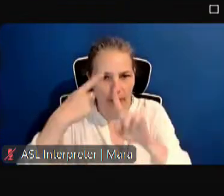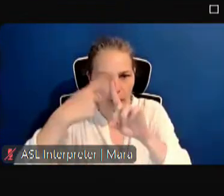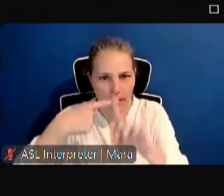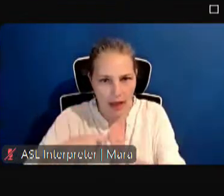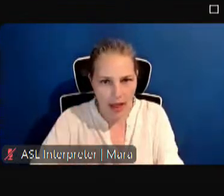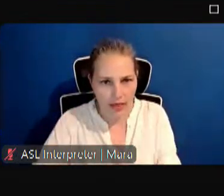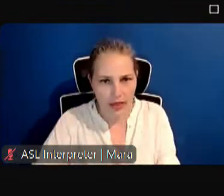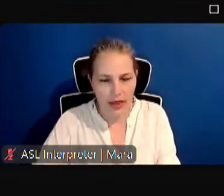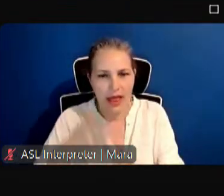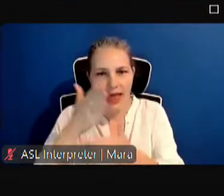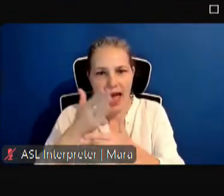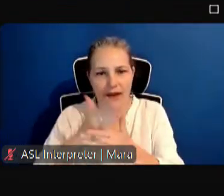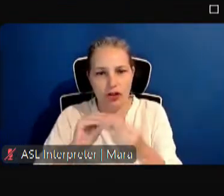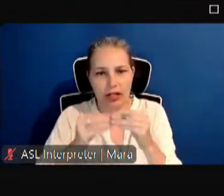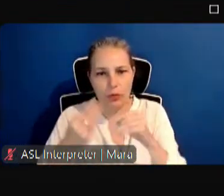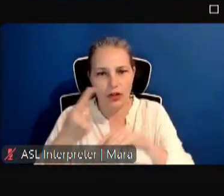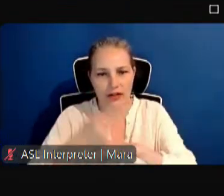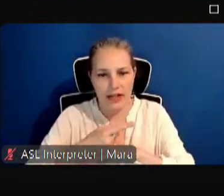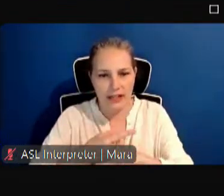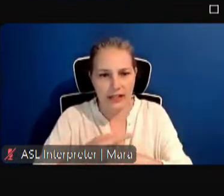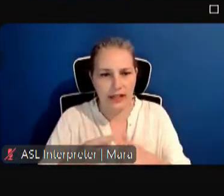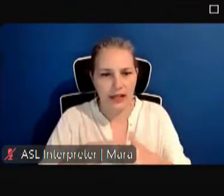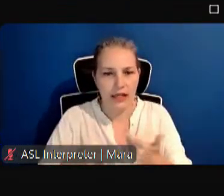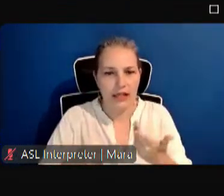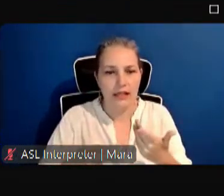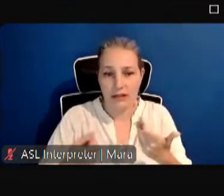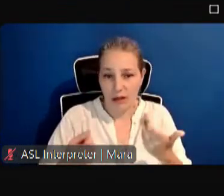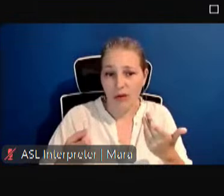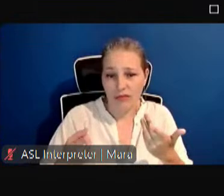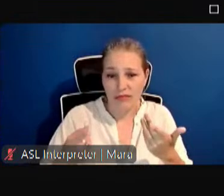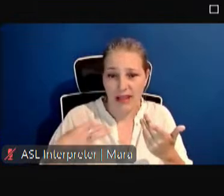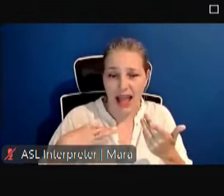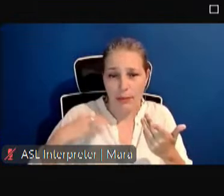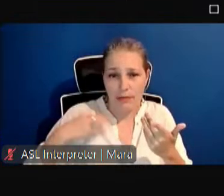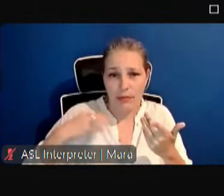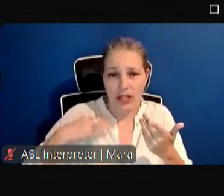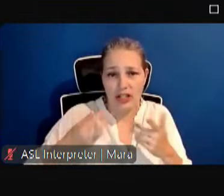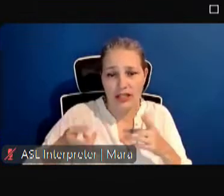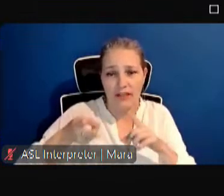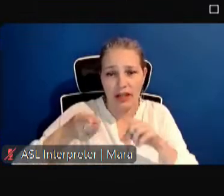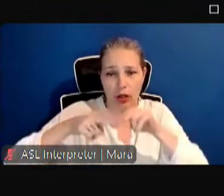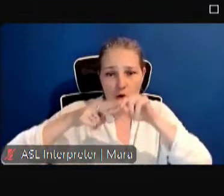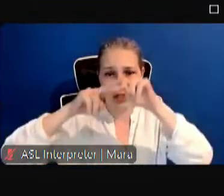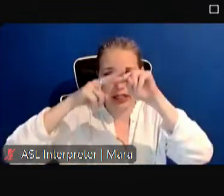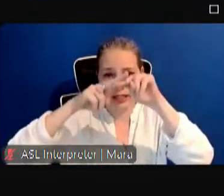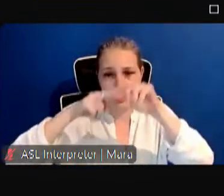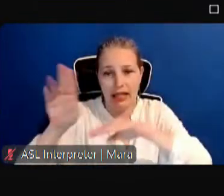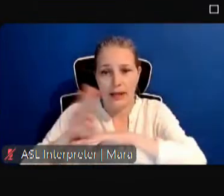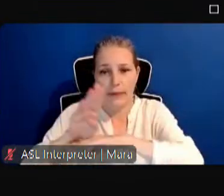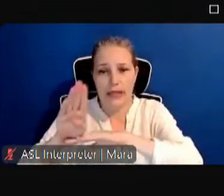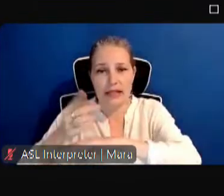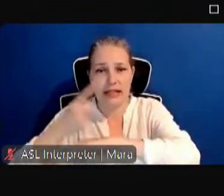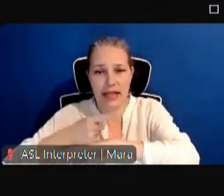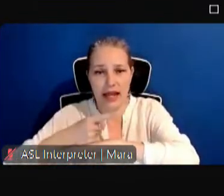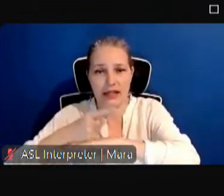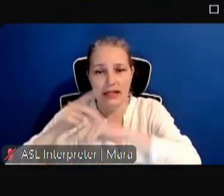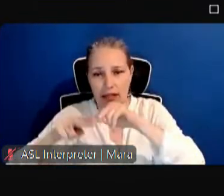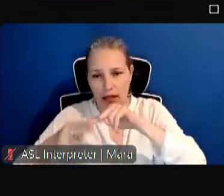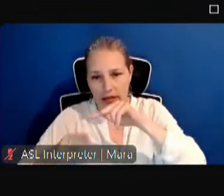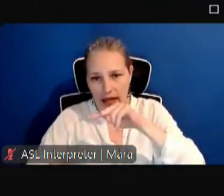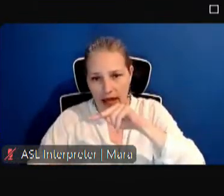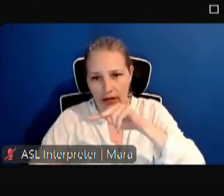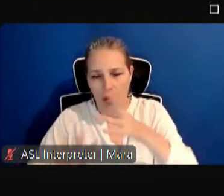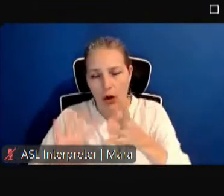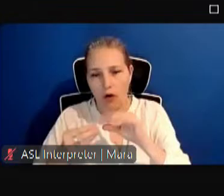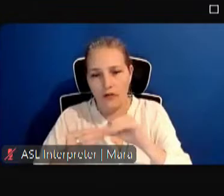you can see again, as the number of submittals applications has increased, the number of business days has gone down for an overall average of 8,